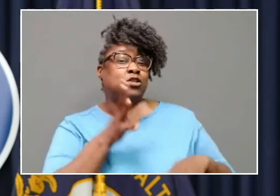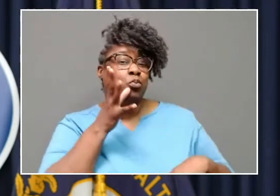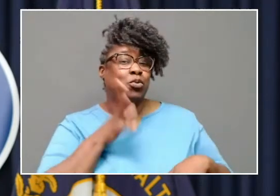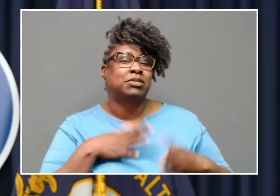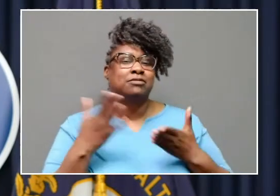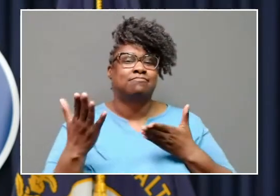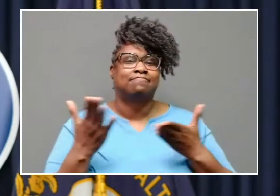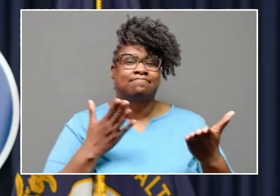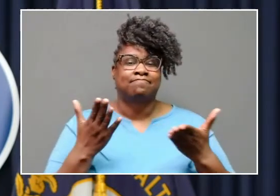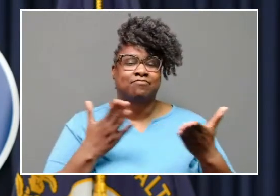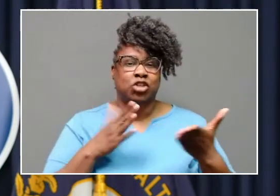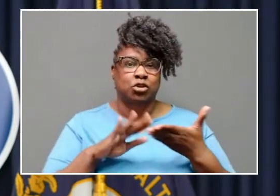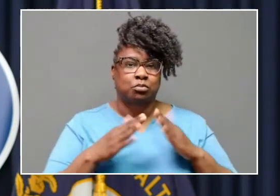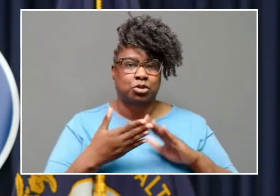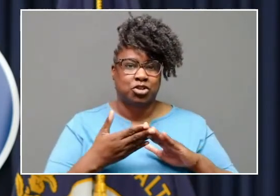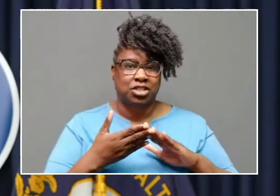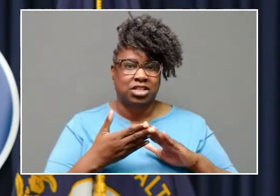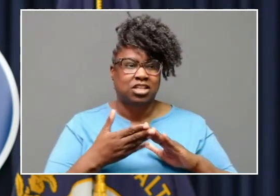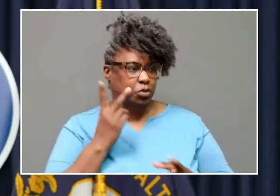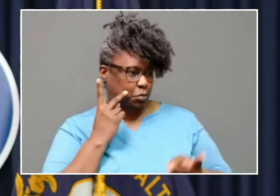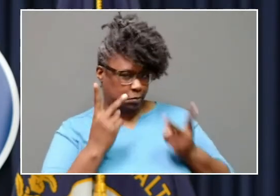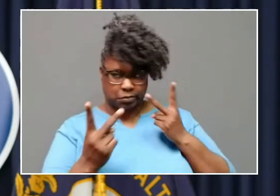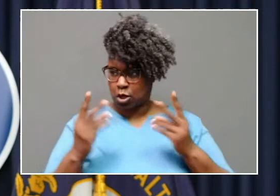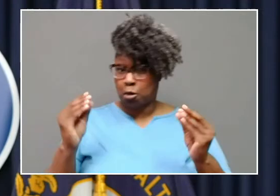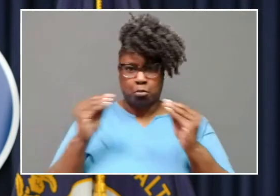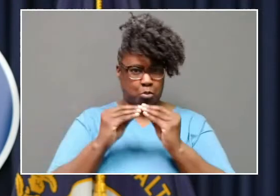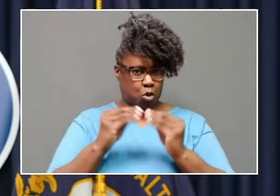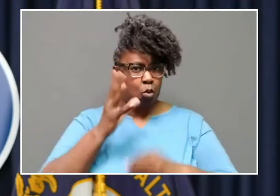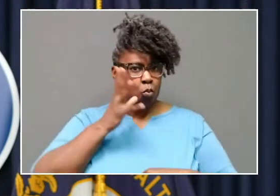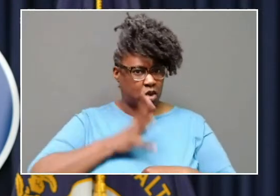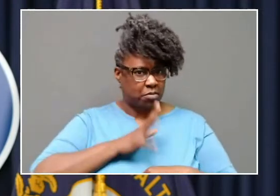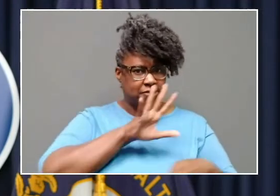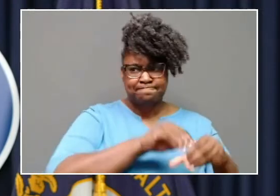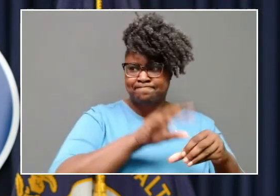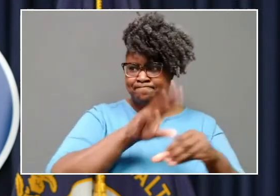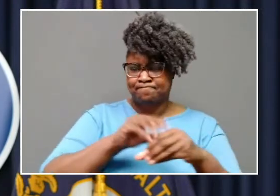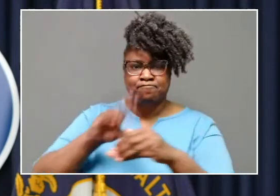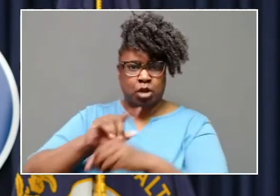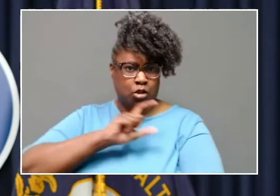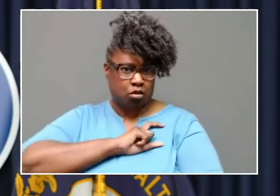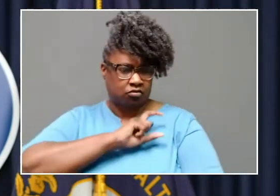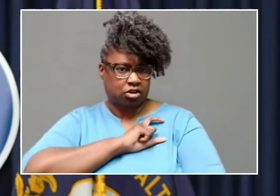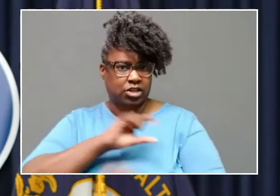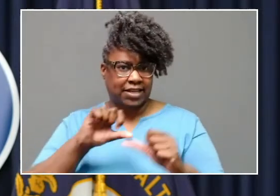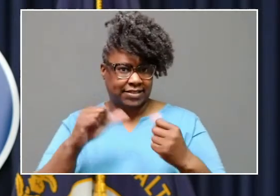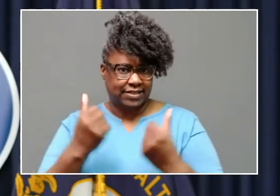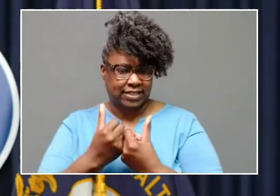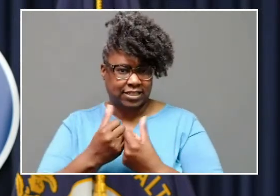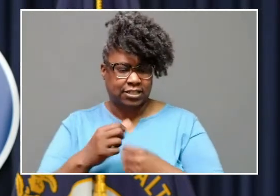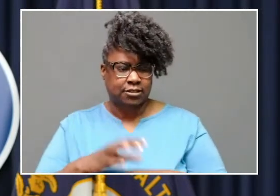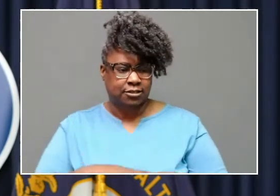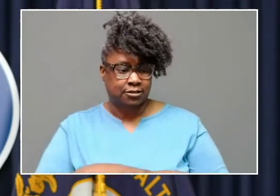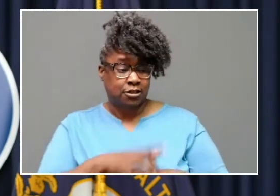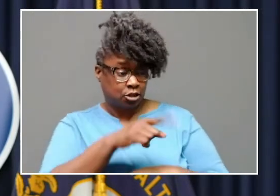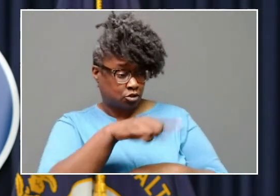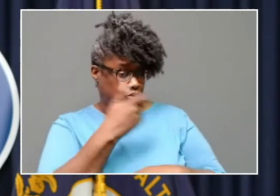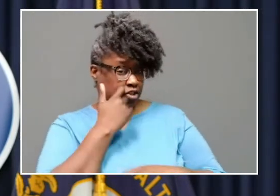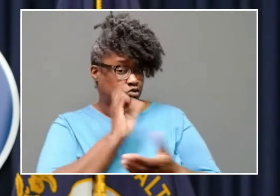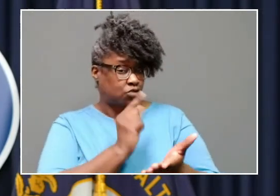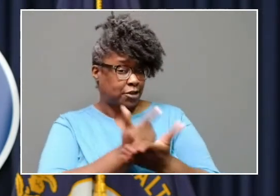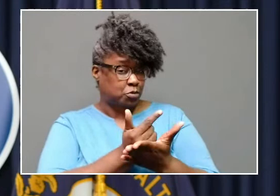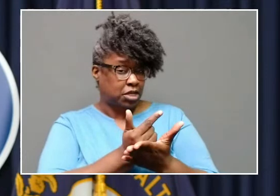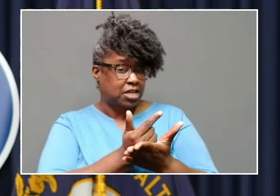the representation of women in law enforcement agencies. To the recruits who just graduated, the Commonwealth is lucky to have